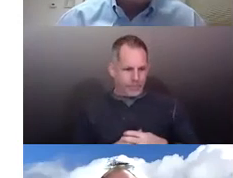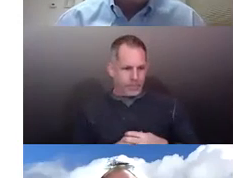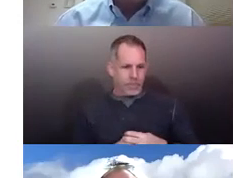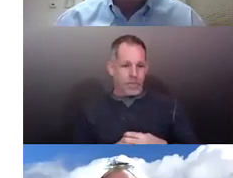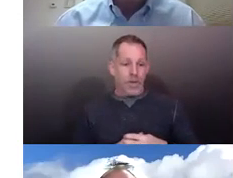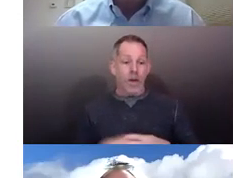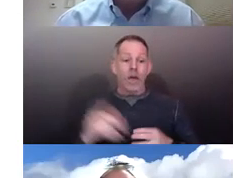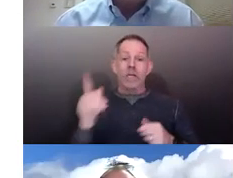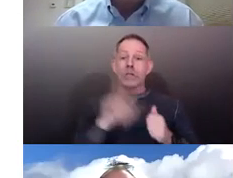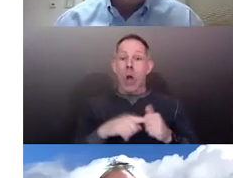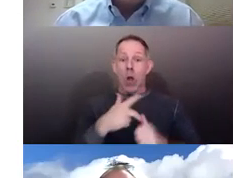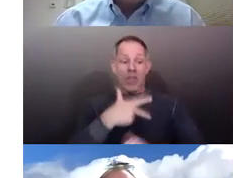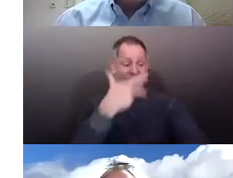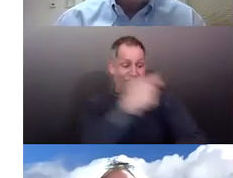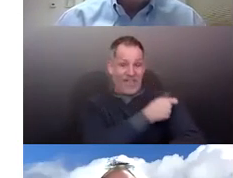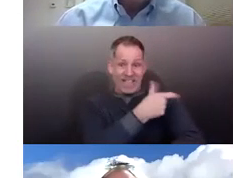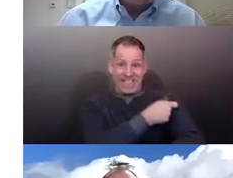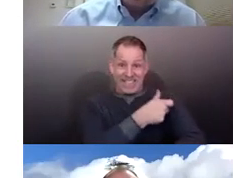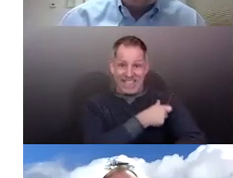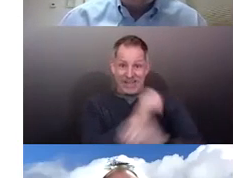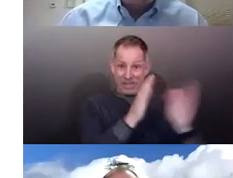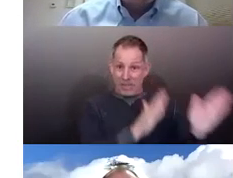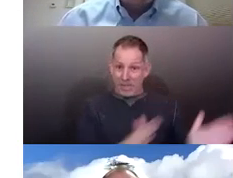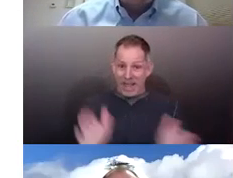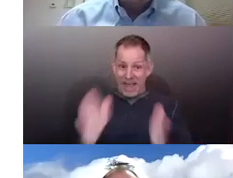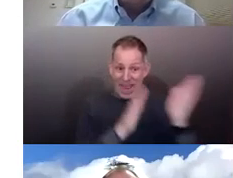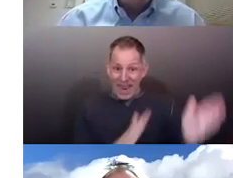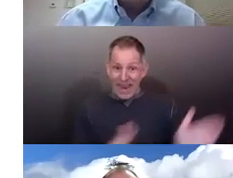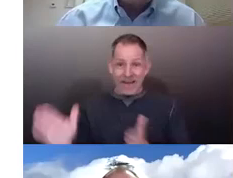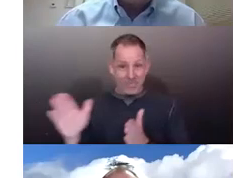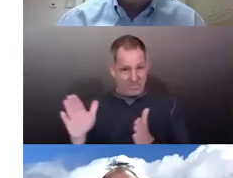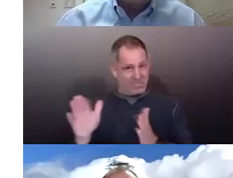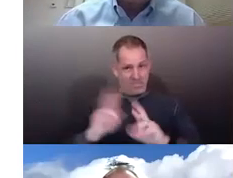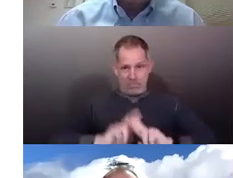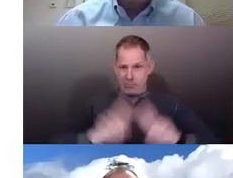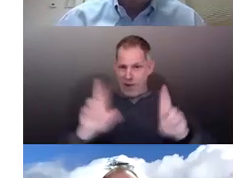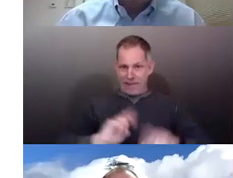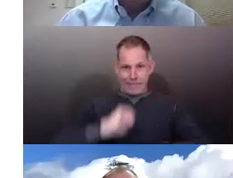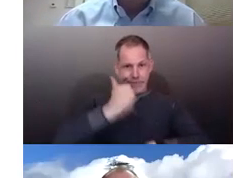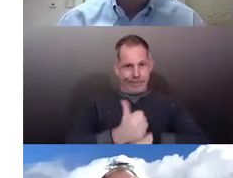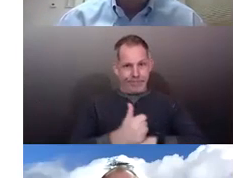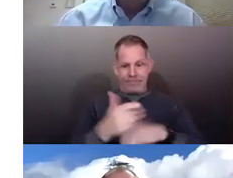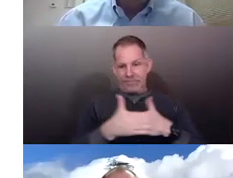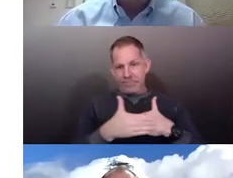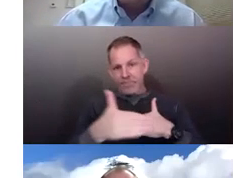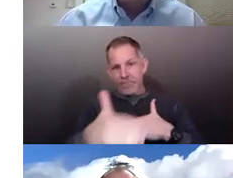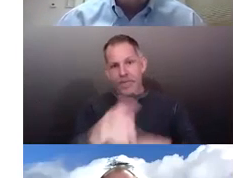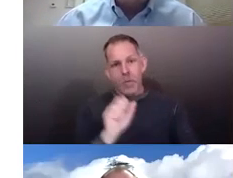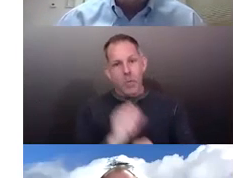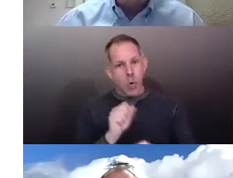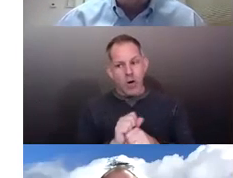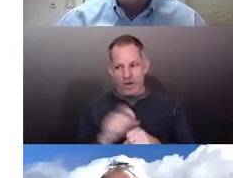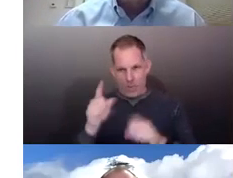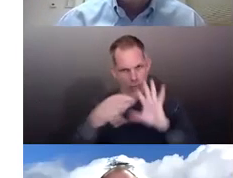planning, I'll speak about that in a minute. And of course, all this work that our communications teams have been doing to get